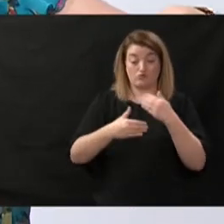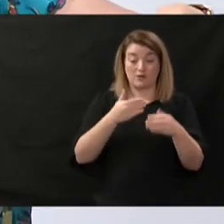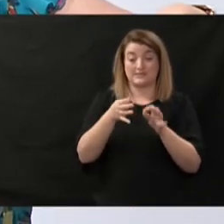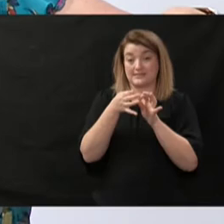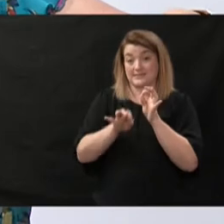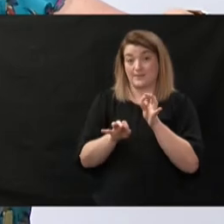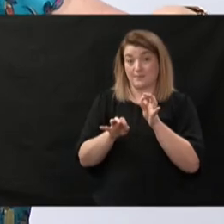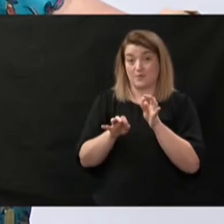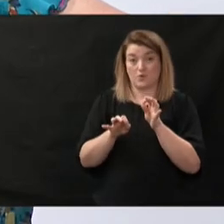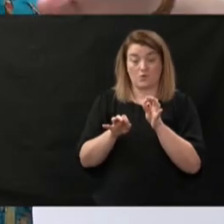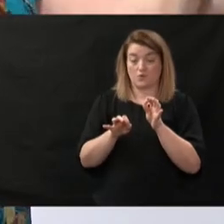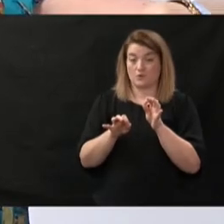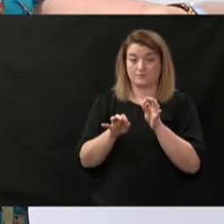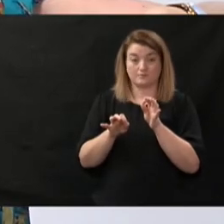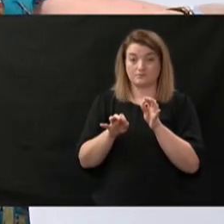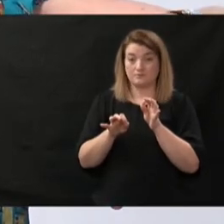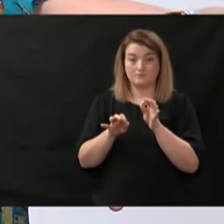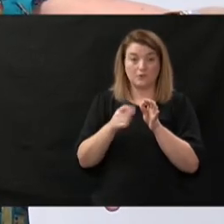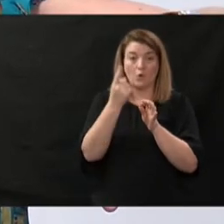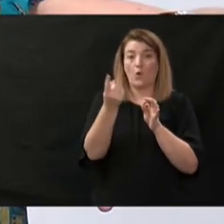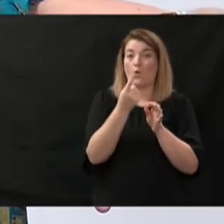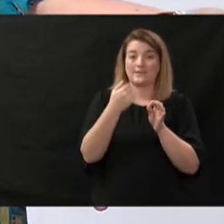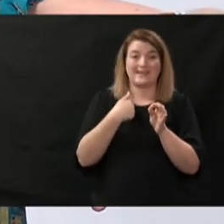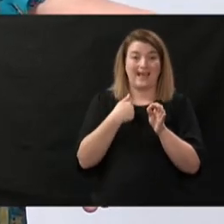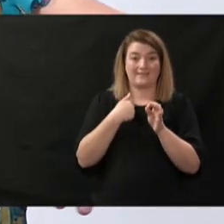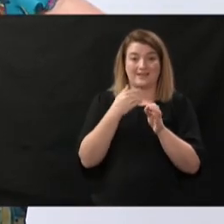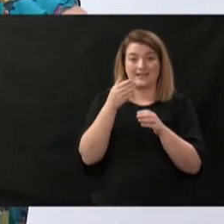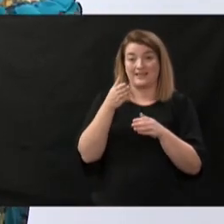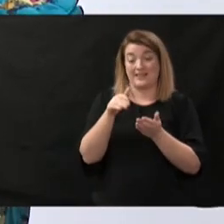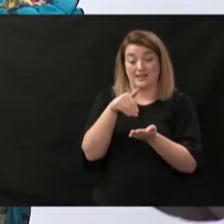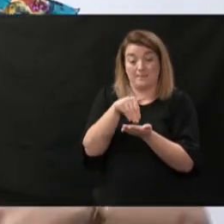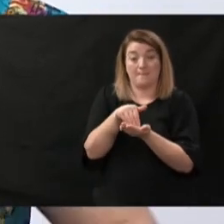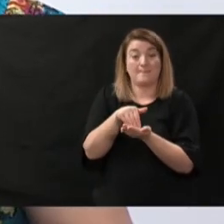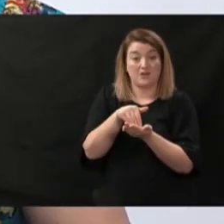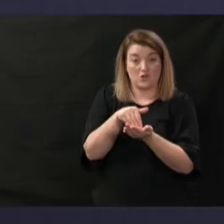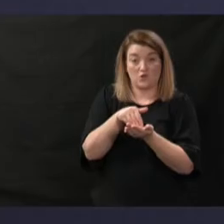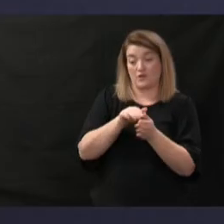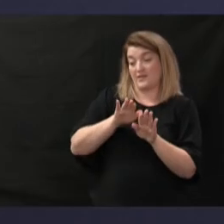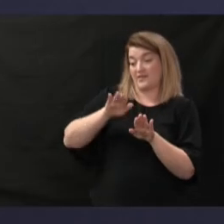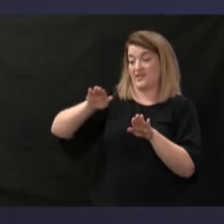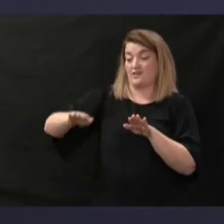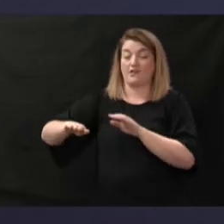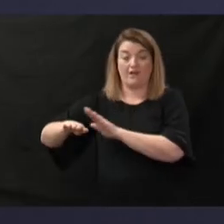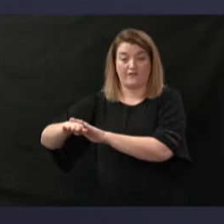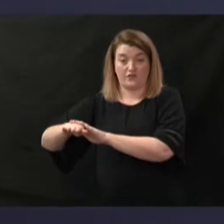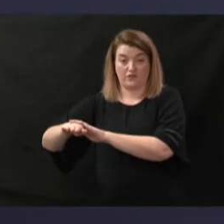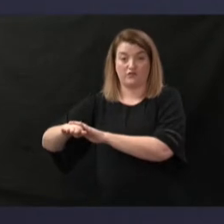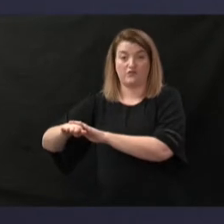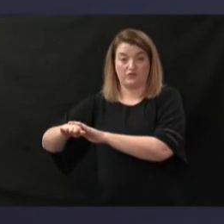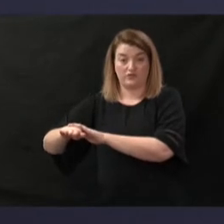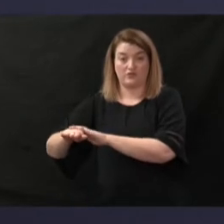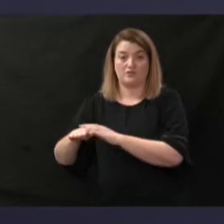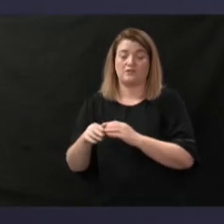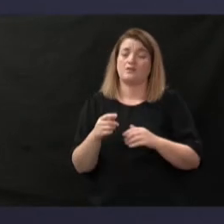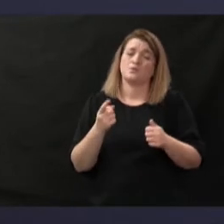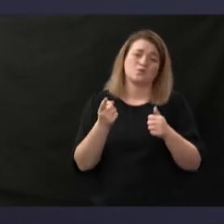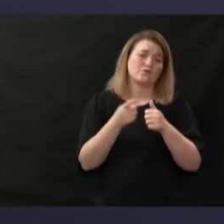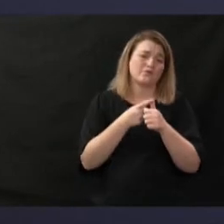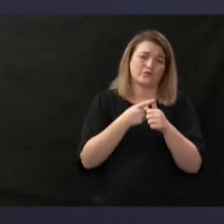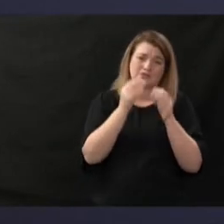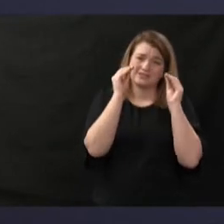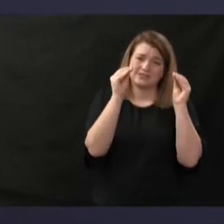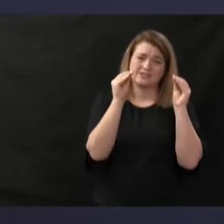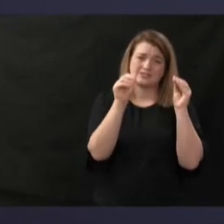just keep it, you know, in the middle and always cover. That's what I used to do. When you first teach it, you're just teaching it A-W at the